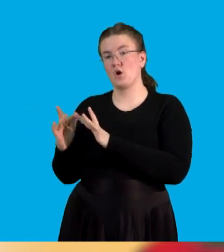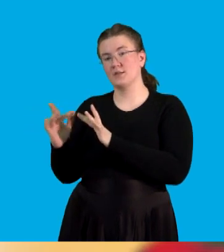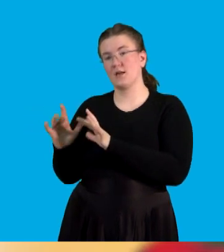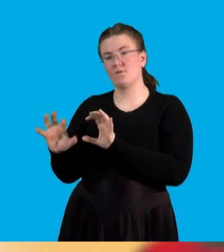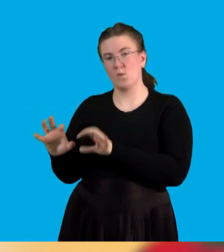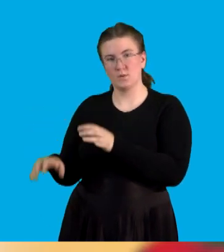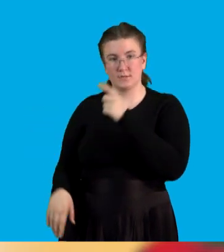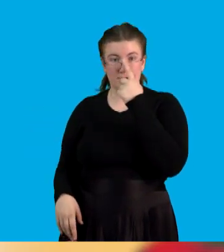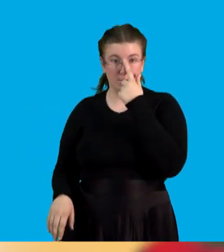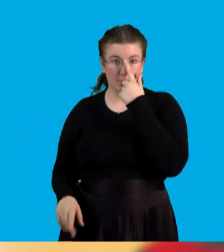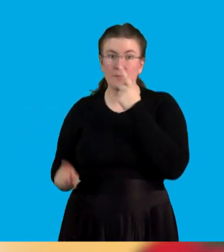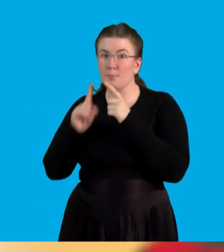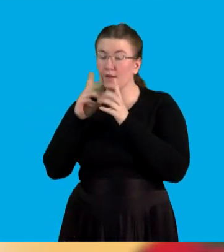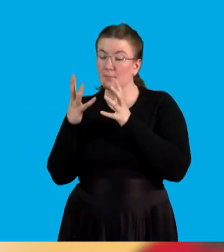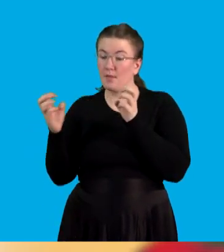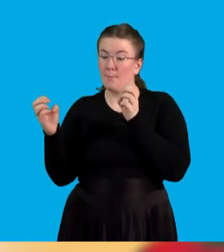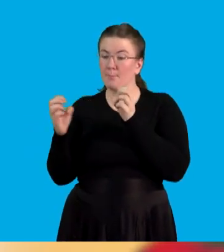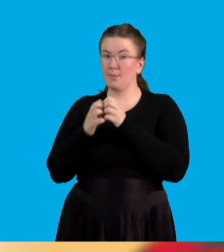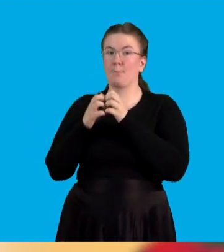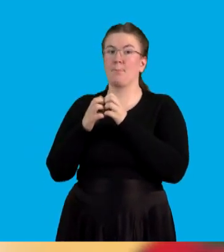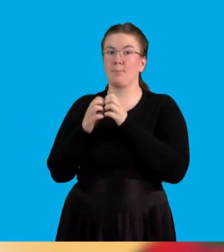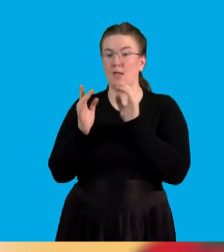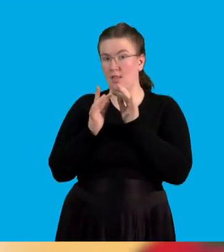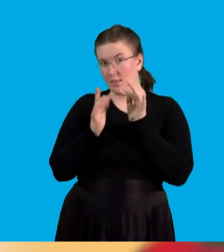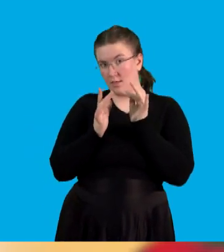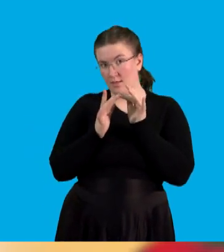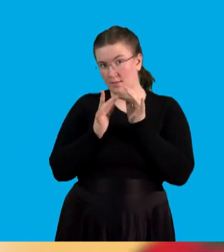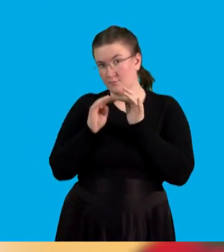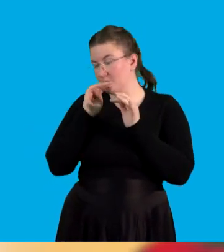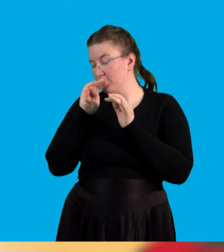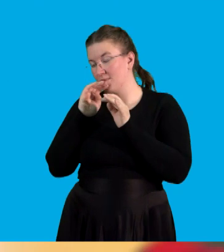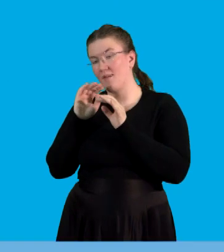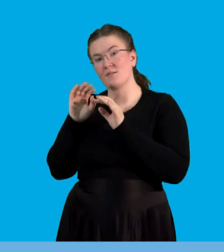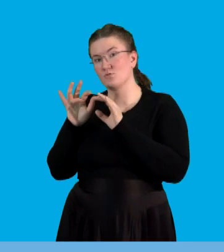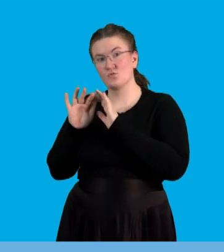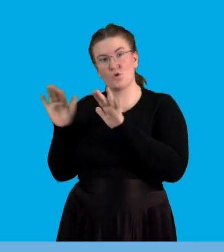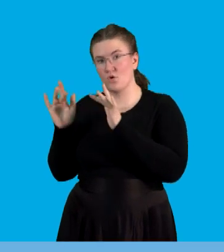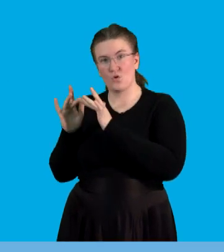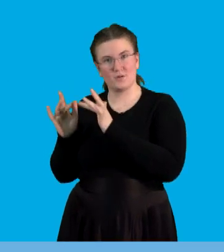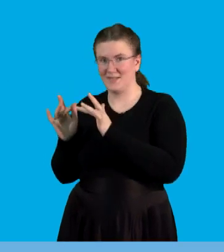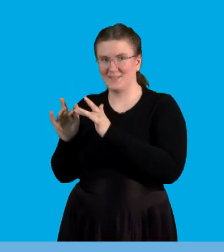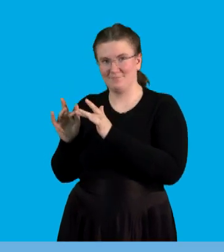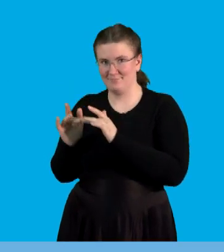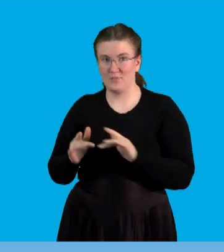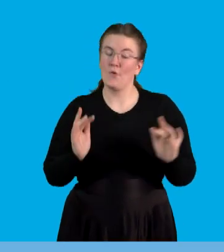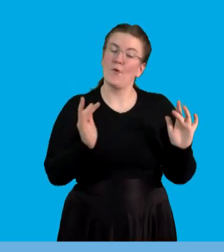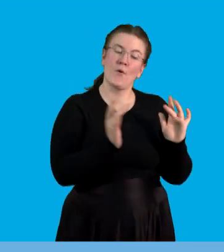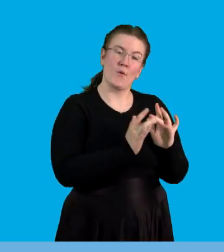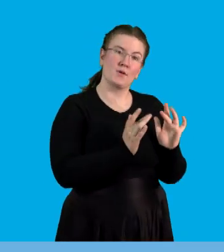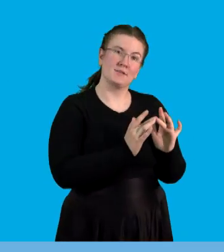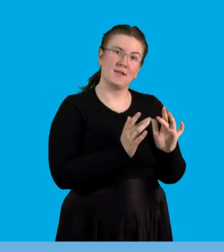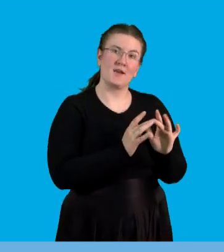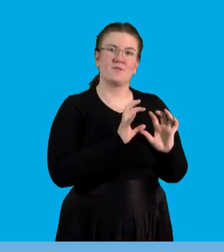a field force. But should the objects touch, then it's no longer going to be a field force or a non-contact force, but it's going to be